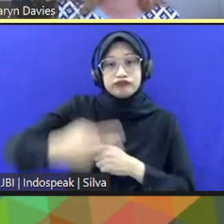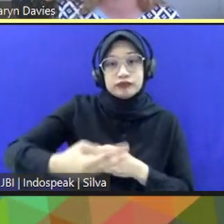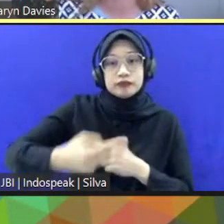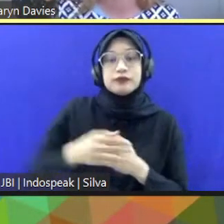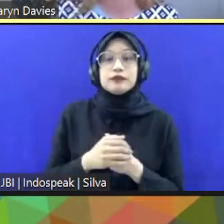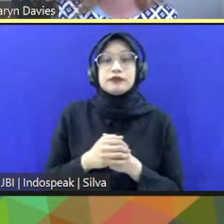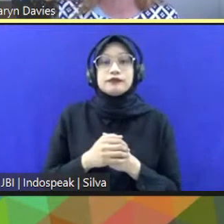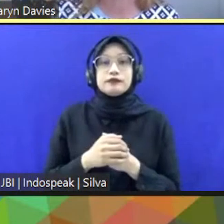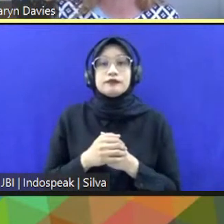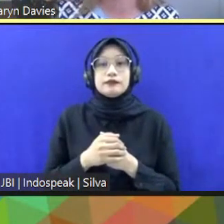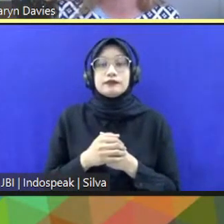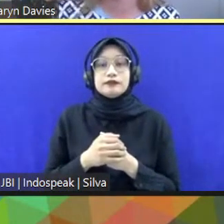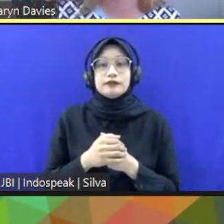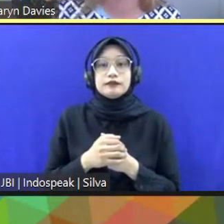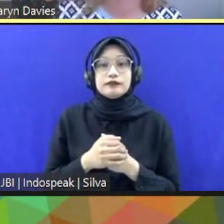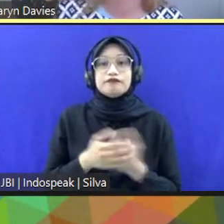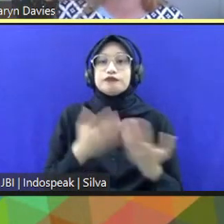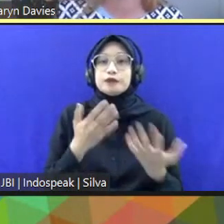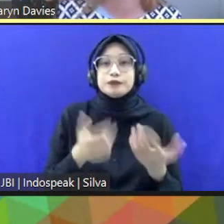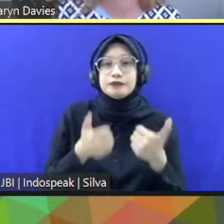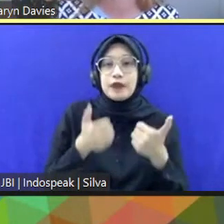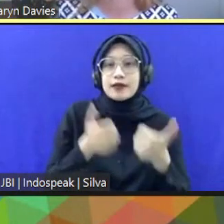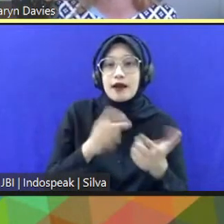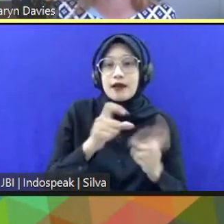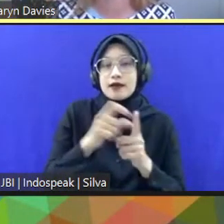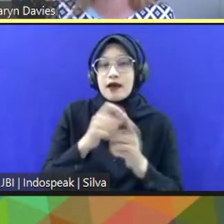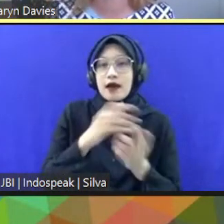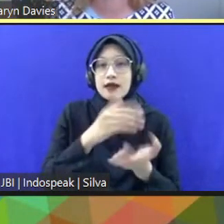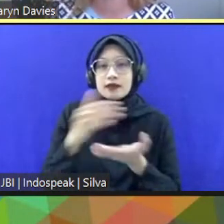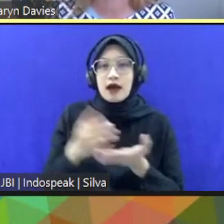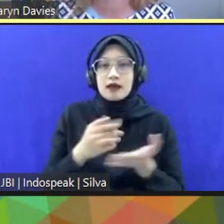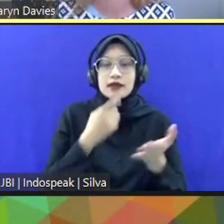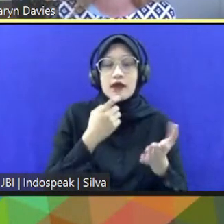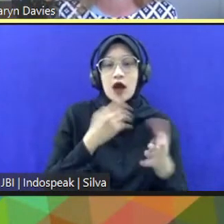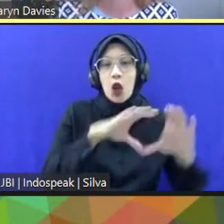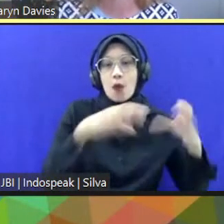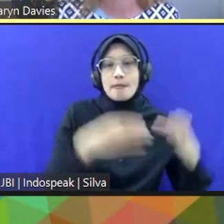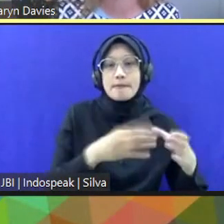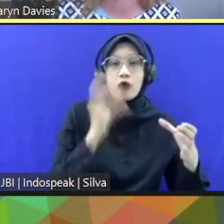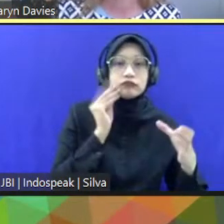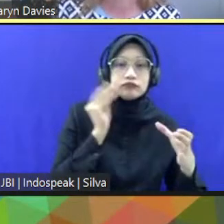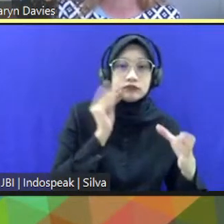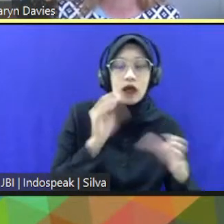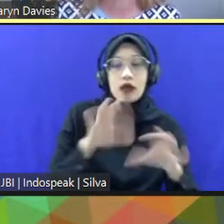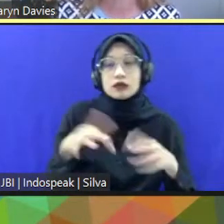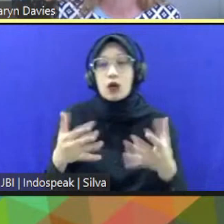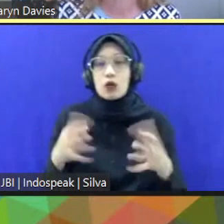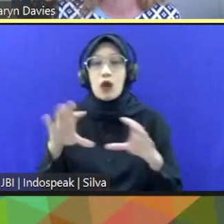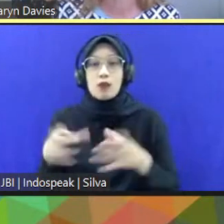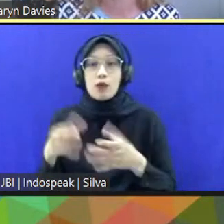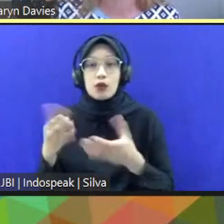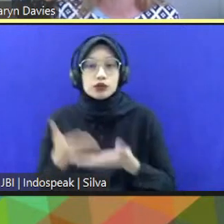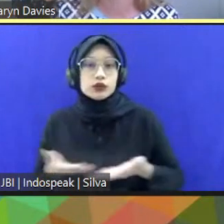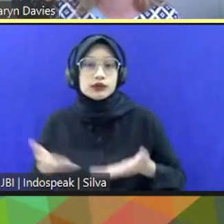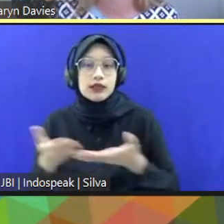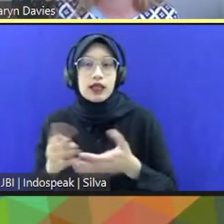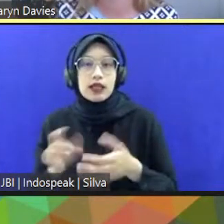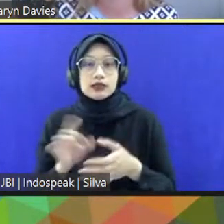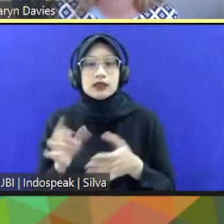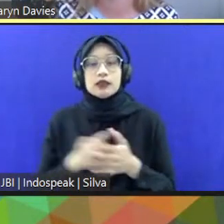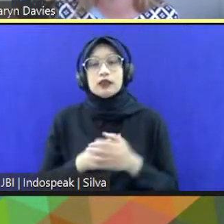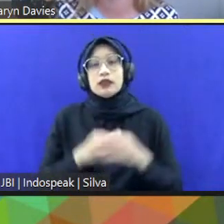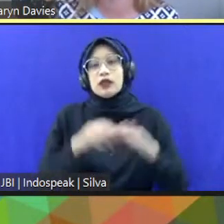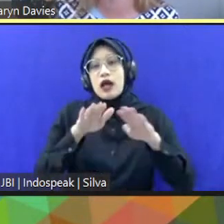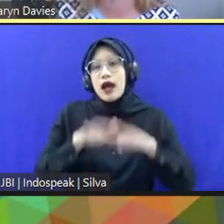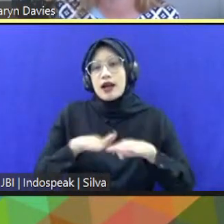and age group differences, and she's been looking at general trends and seen that children are the segment